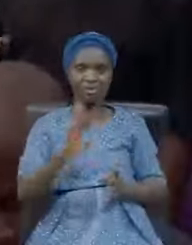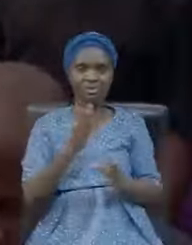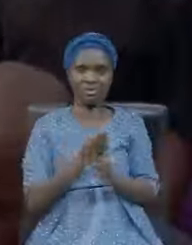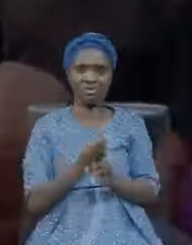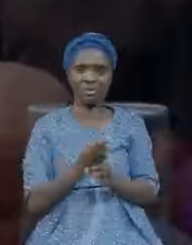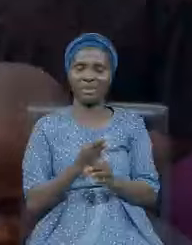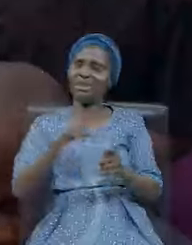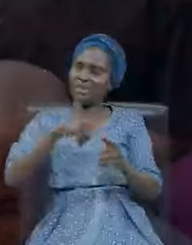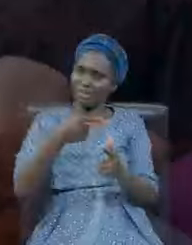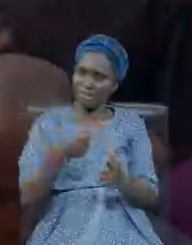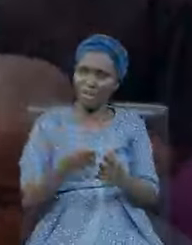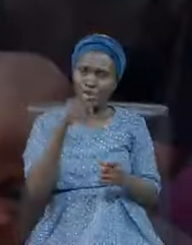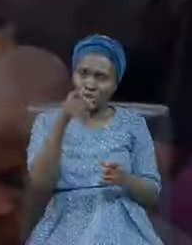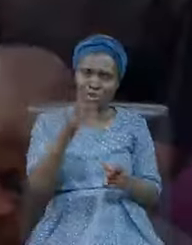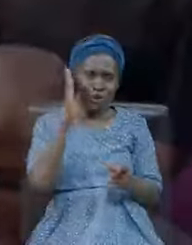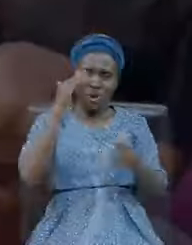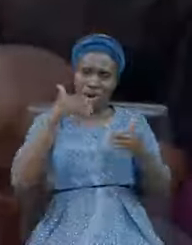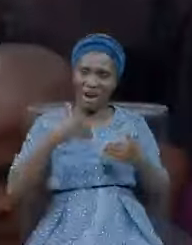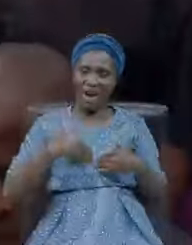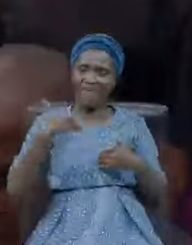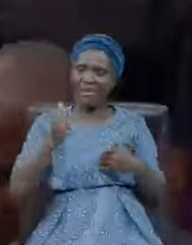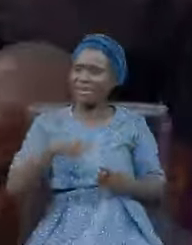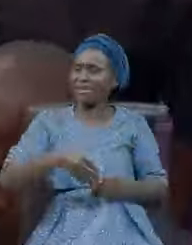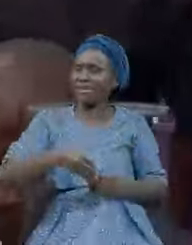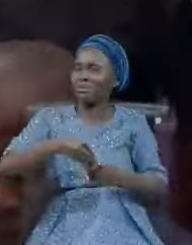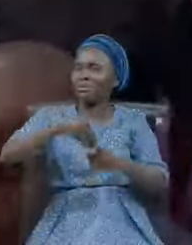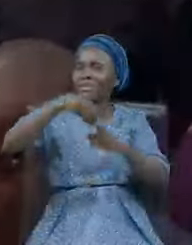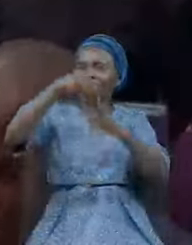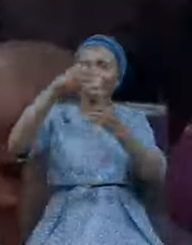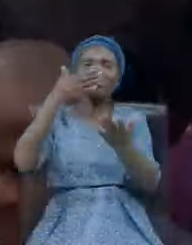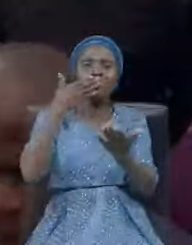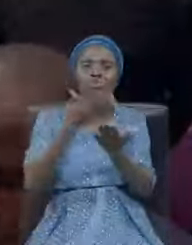transcending goodness. No curse,